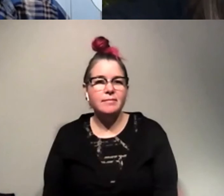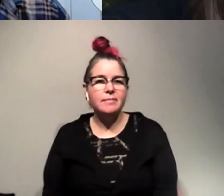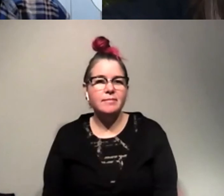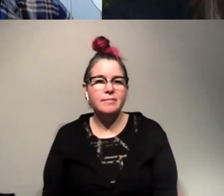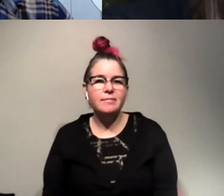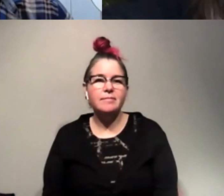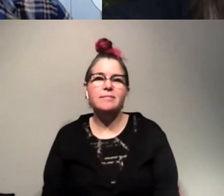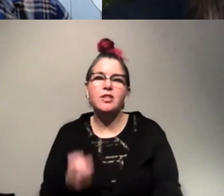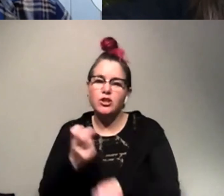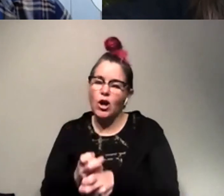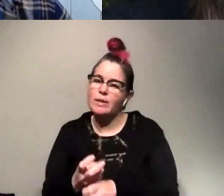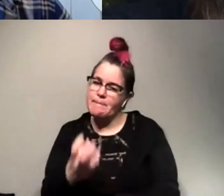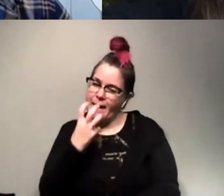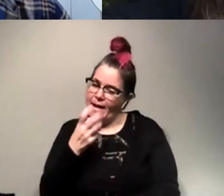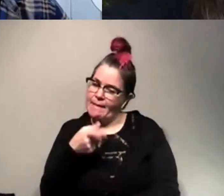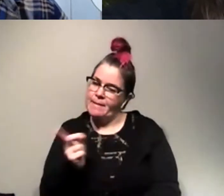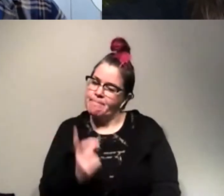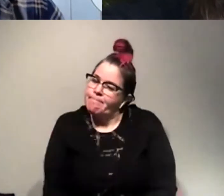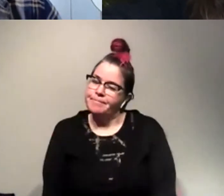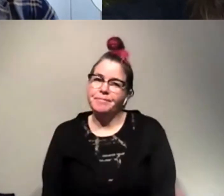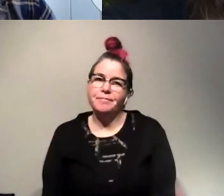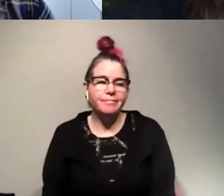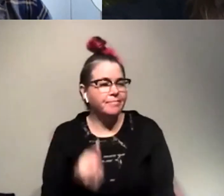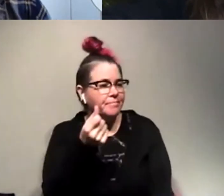mad at them. Yeah, I totally get that.